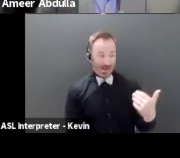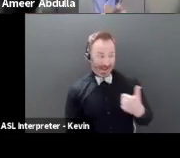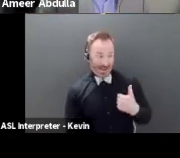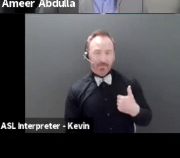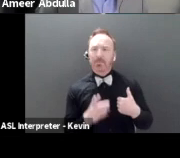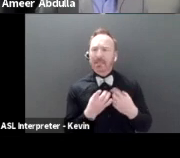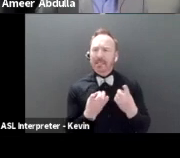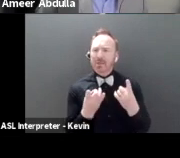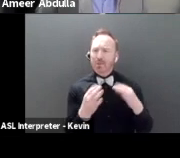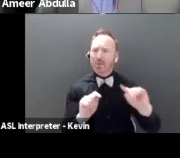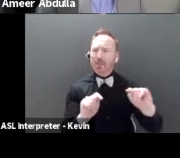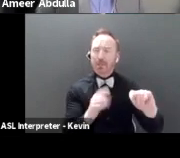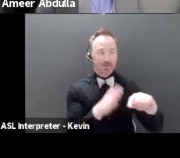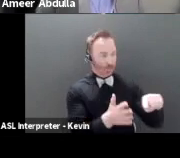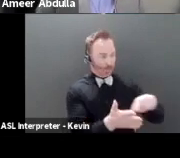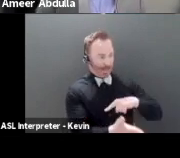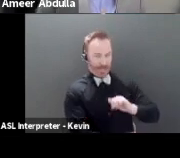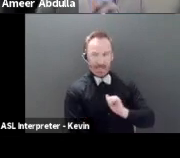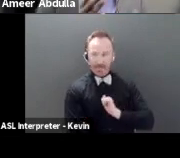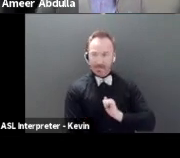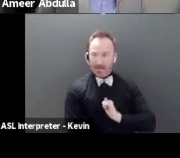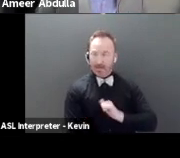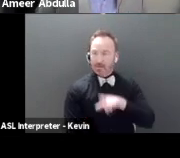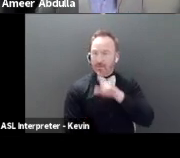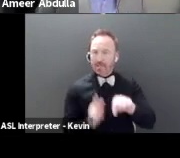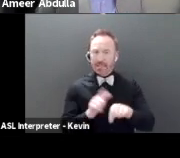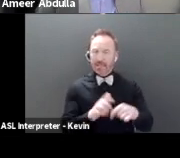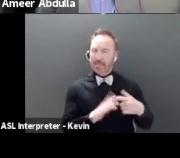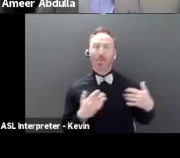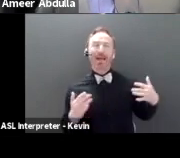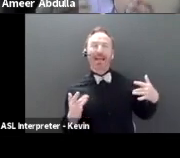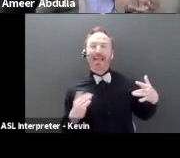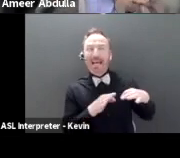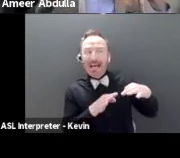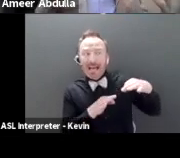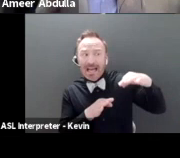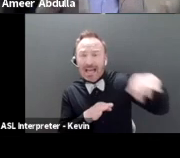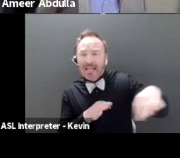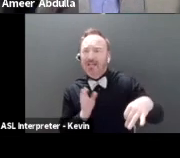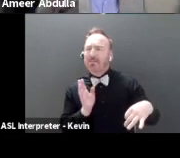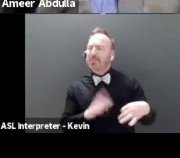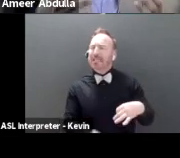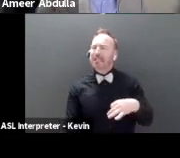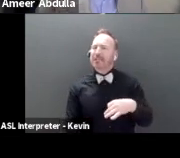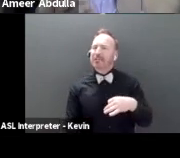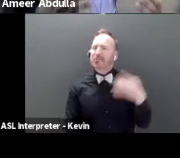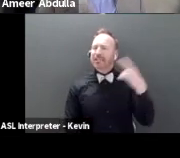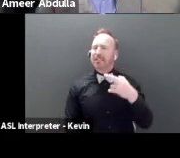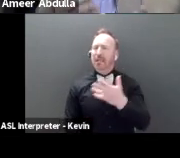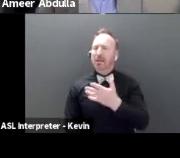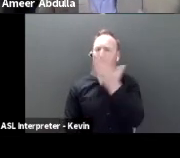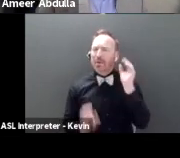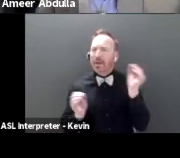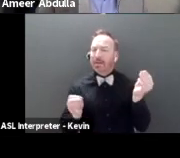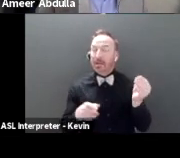not or to hold back. I think it, again, benefits yourself and also proves the concept your idea can make